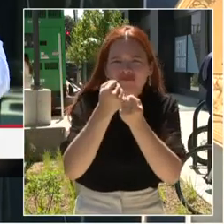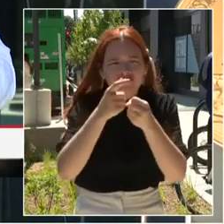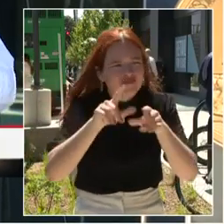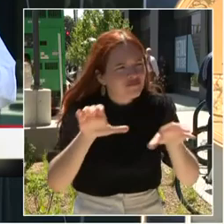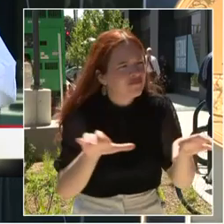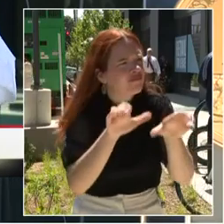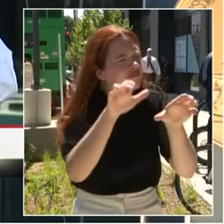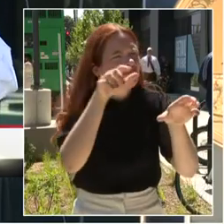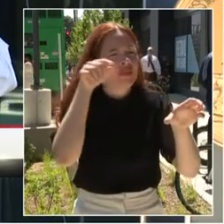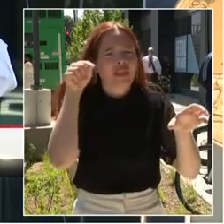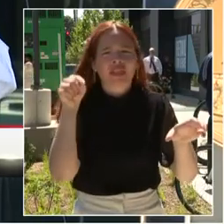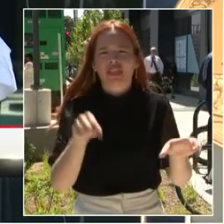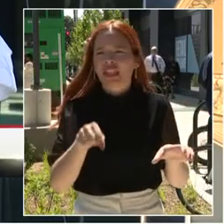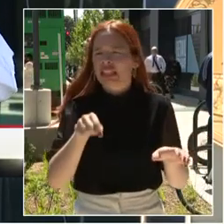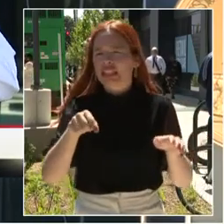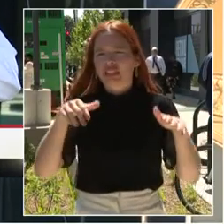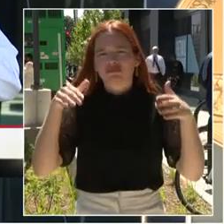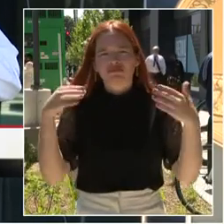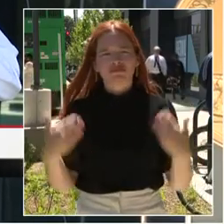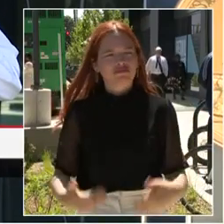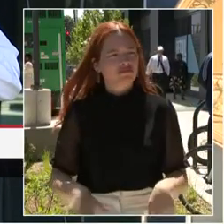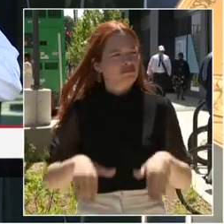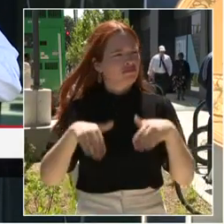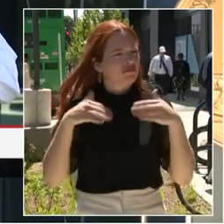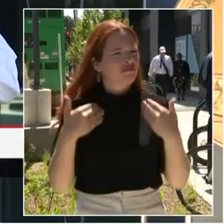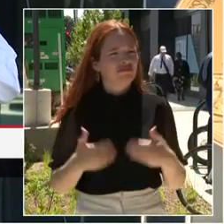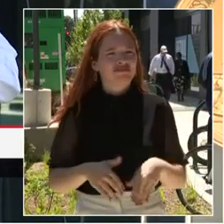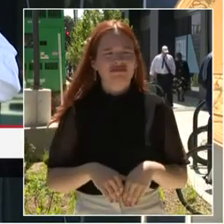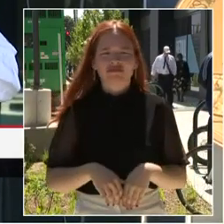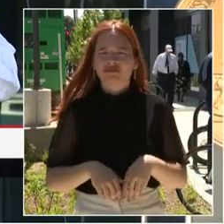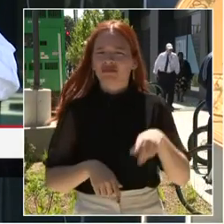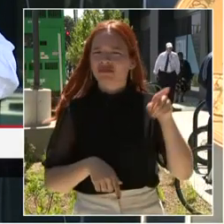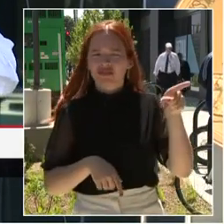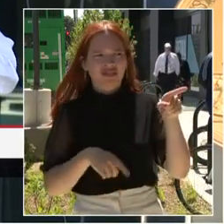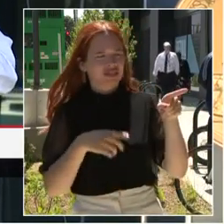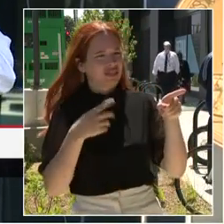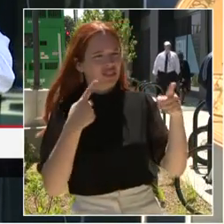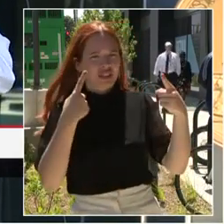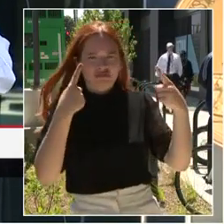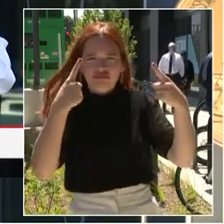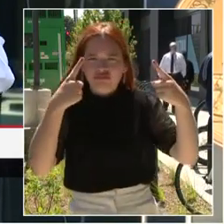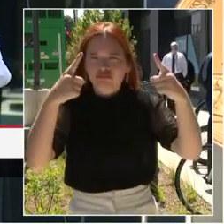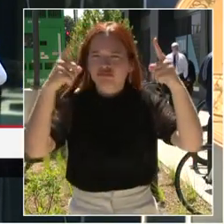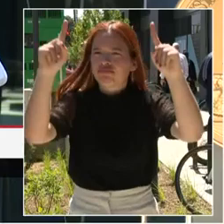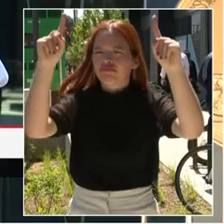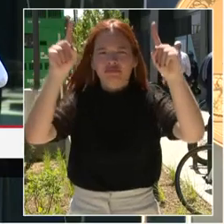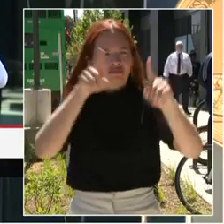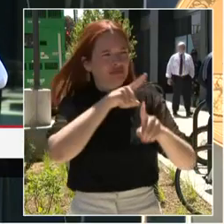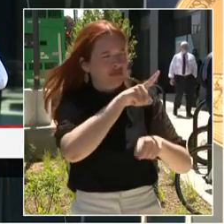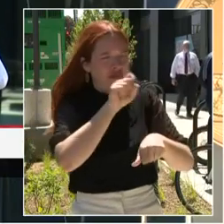this work that's going to make this an absolute wonderful